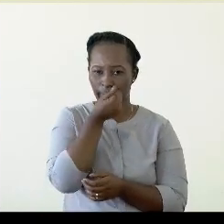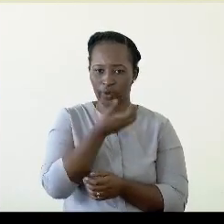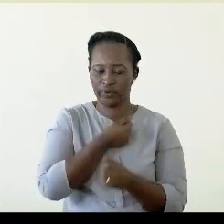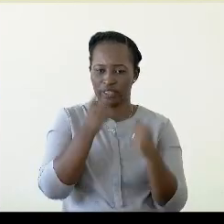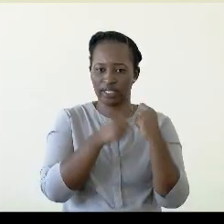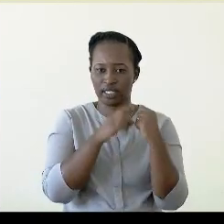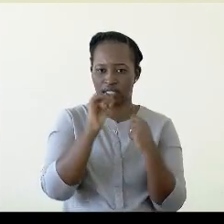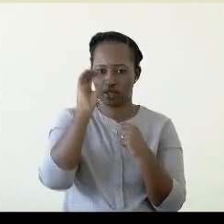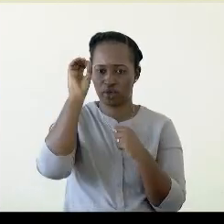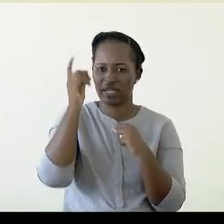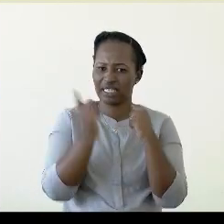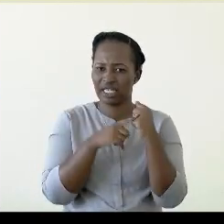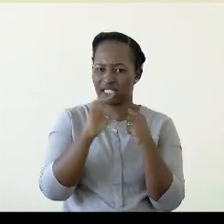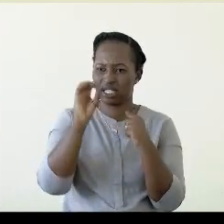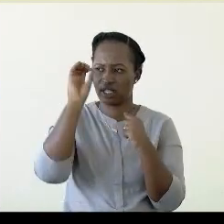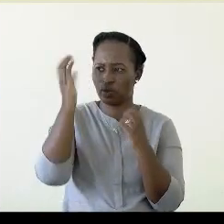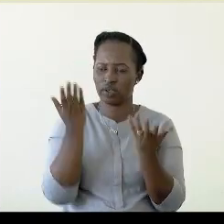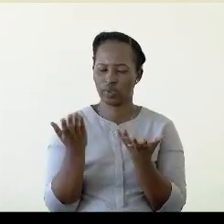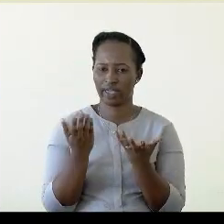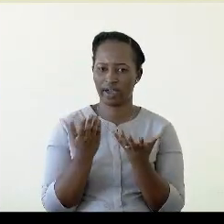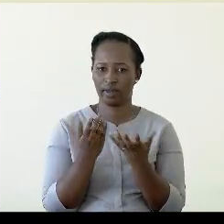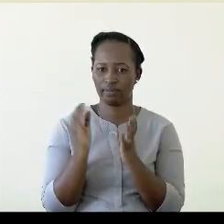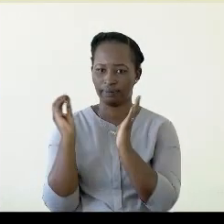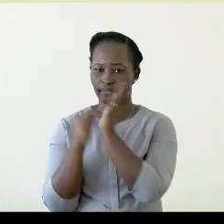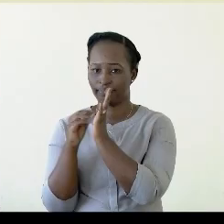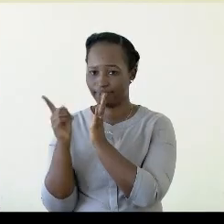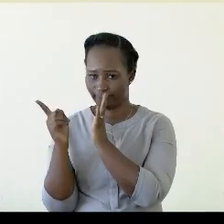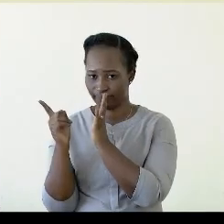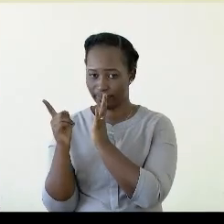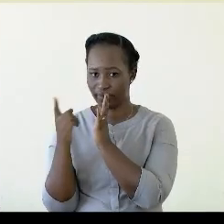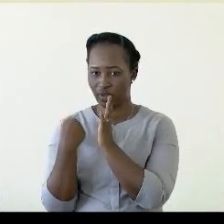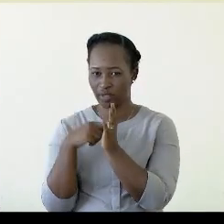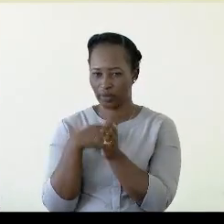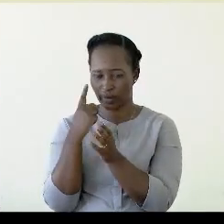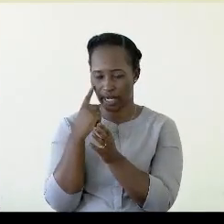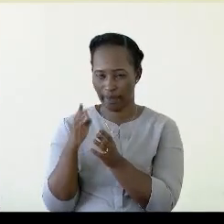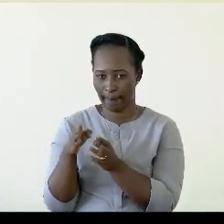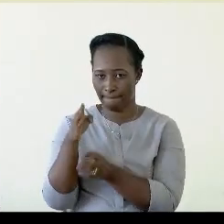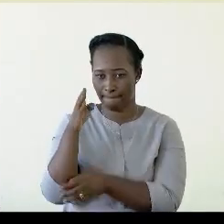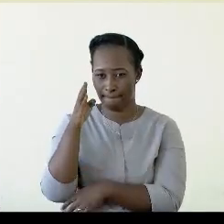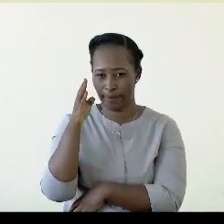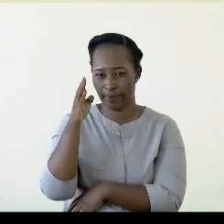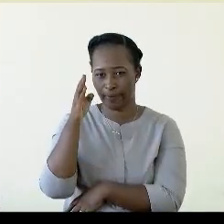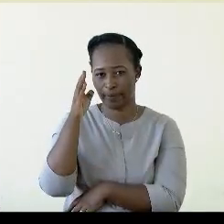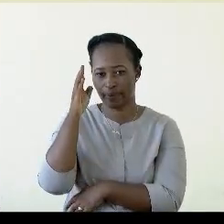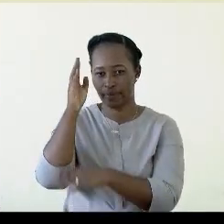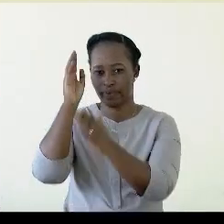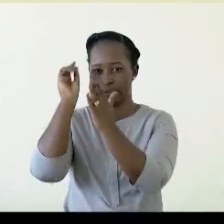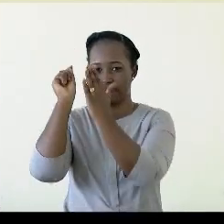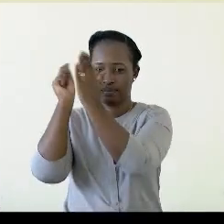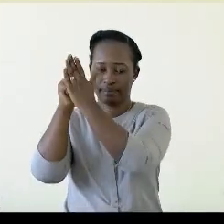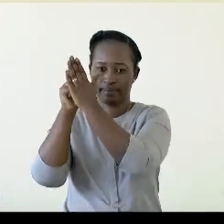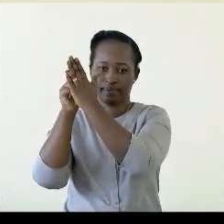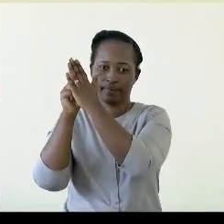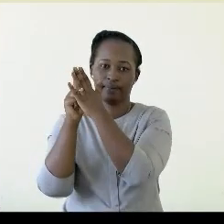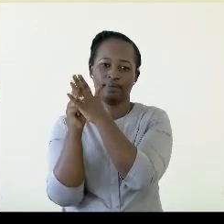degrees. Where do we have 60 degrees? It's here. So we go up on a straight line and we have the